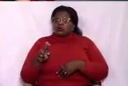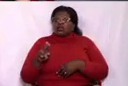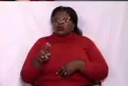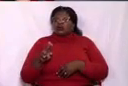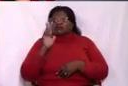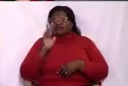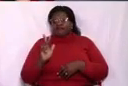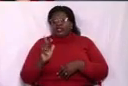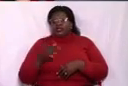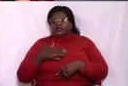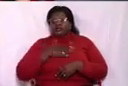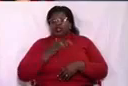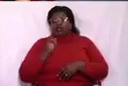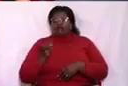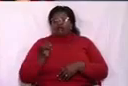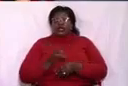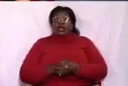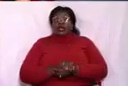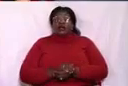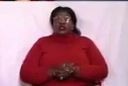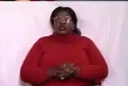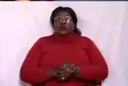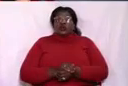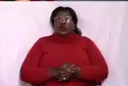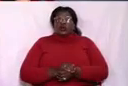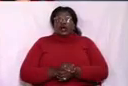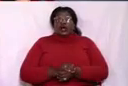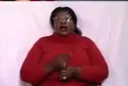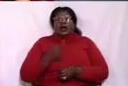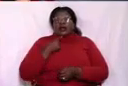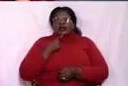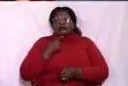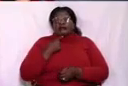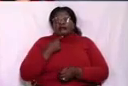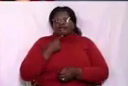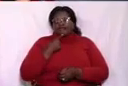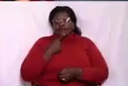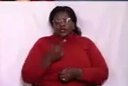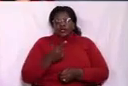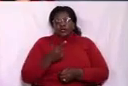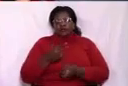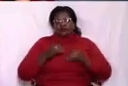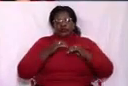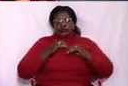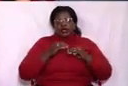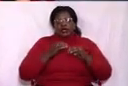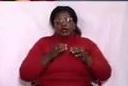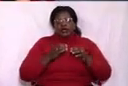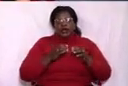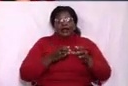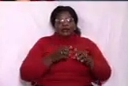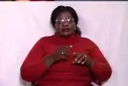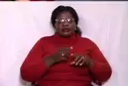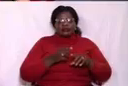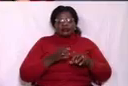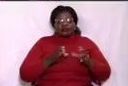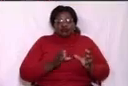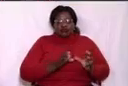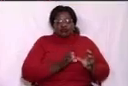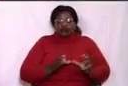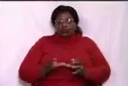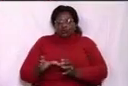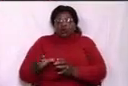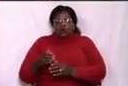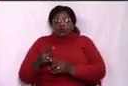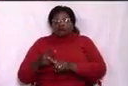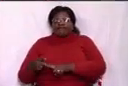I give them an alternative plan of delivery. Yeah. Or if they still don't accept it, then